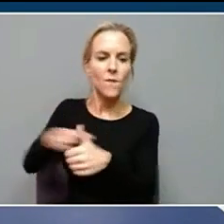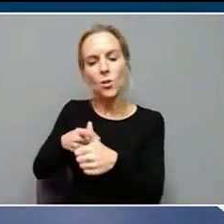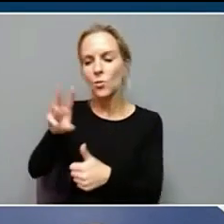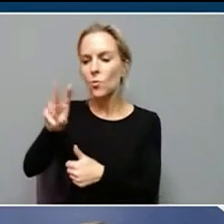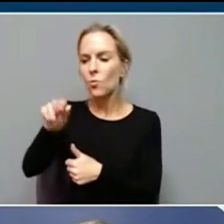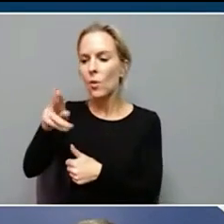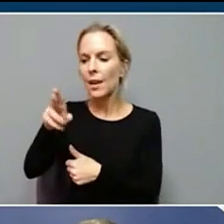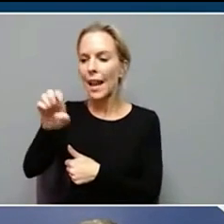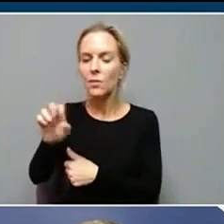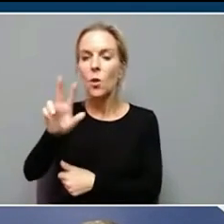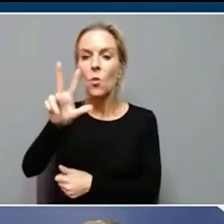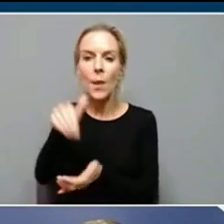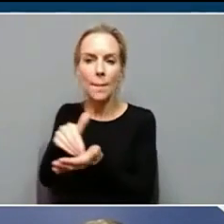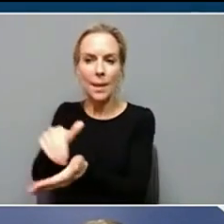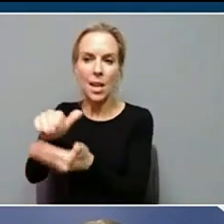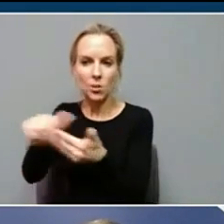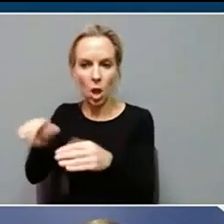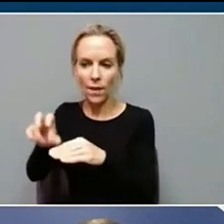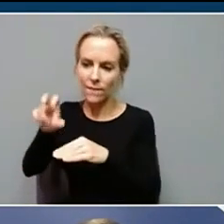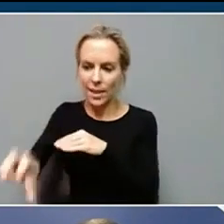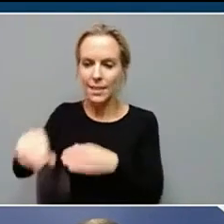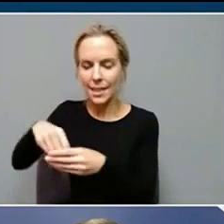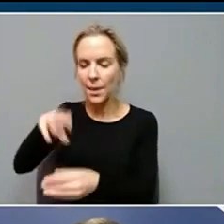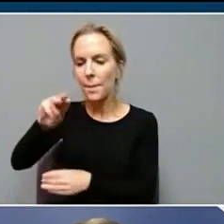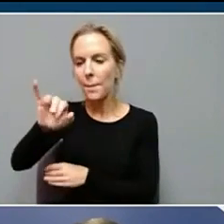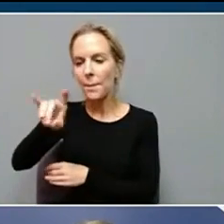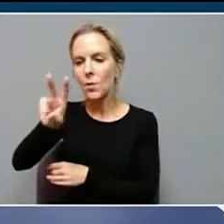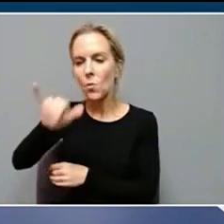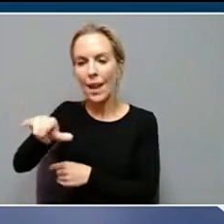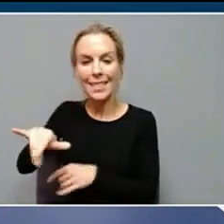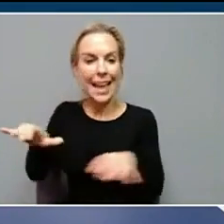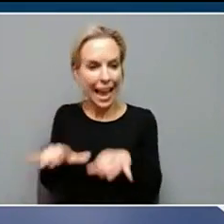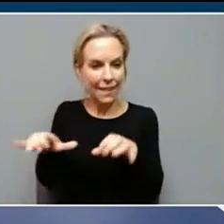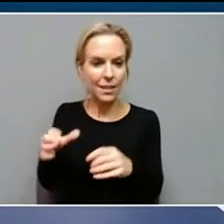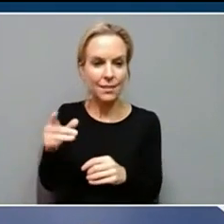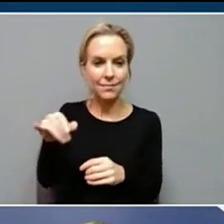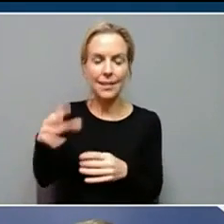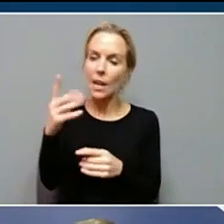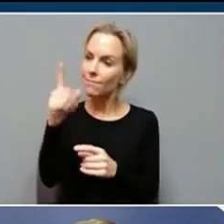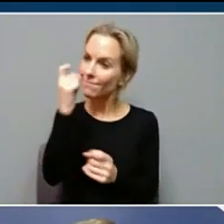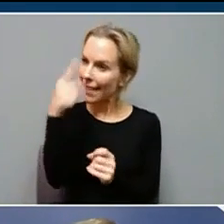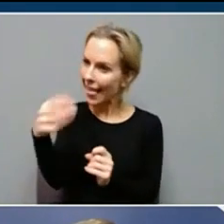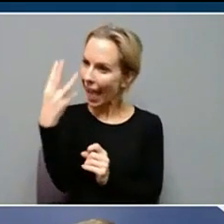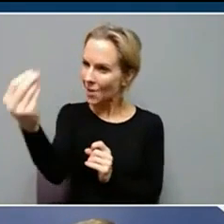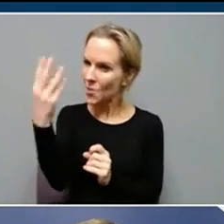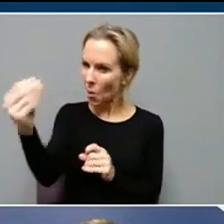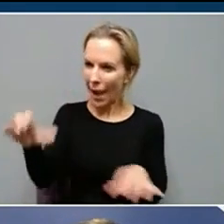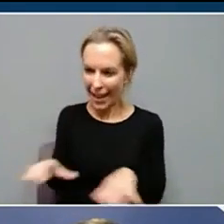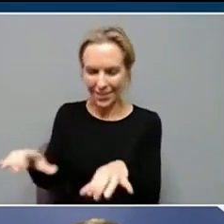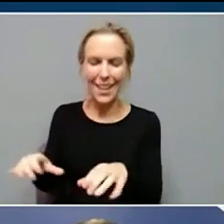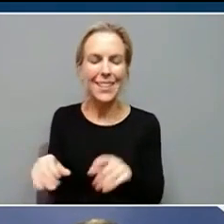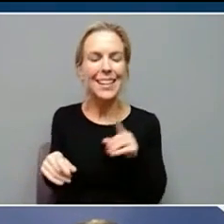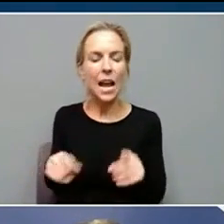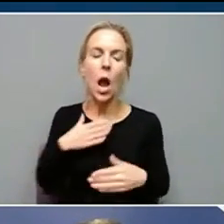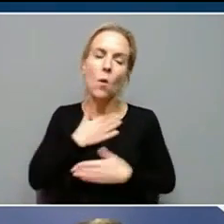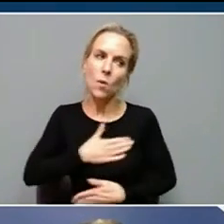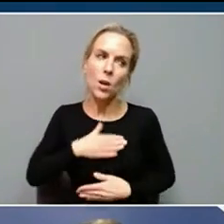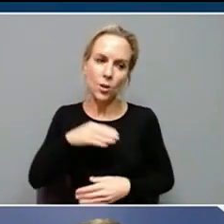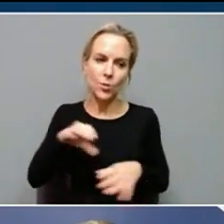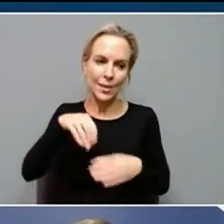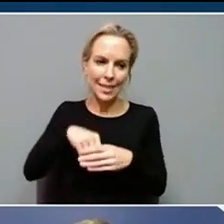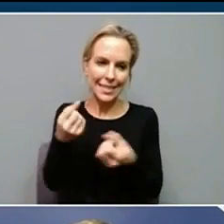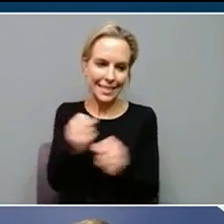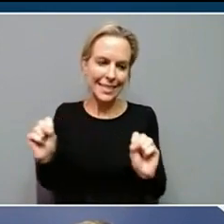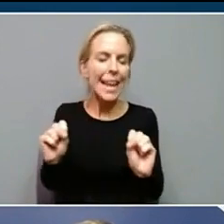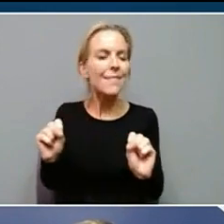million investment in Midway. That activity, an outdoor activity, I appreciate them doing in a safe way because there